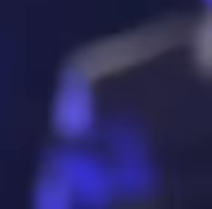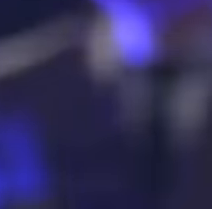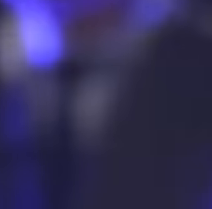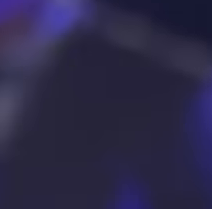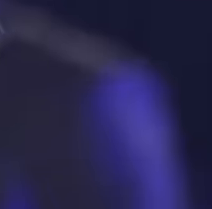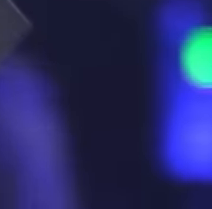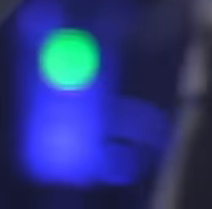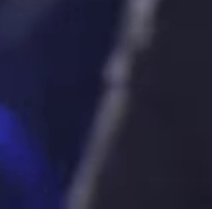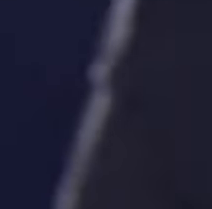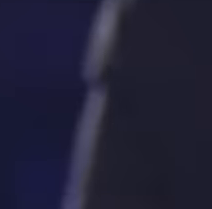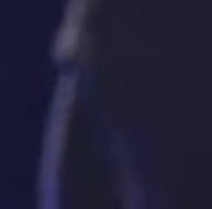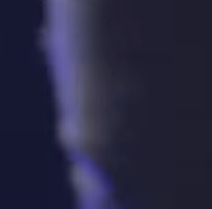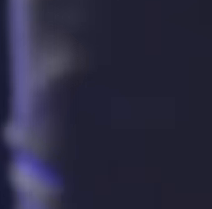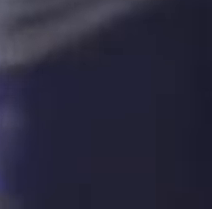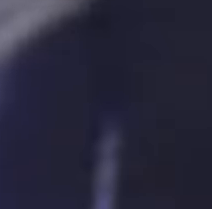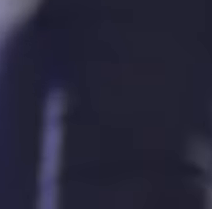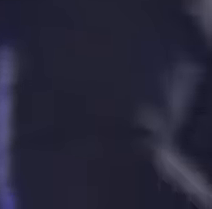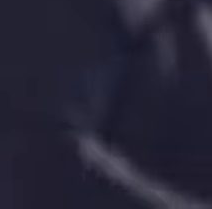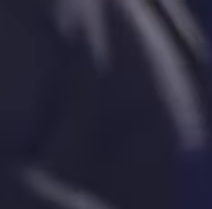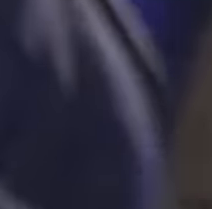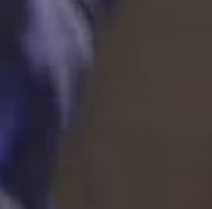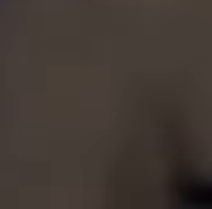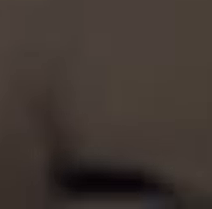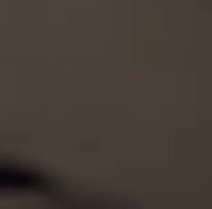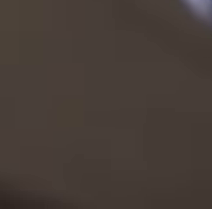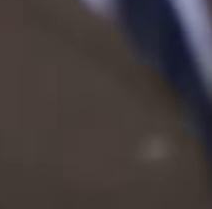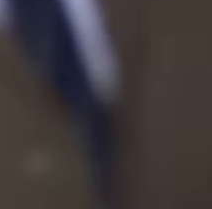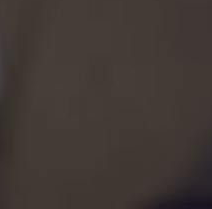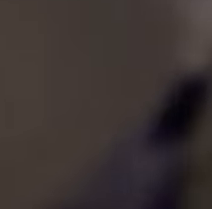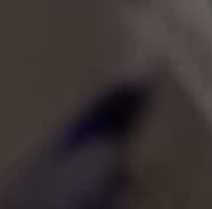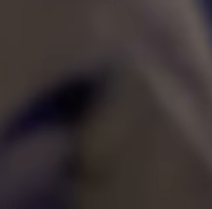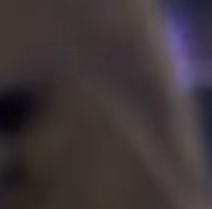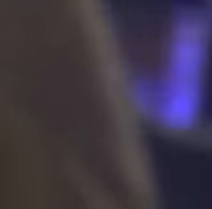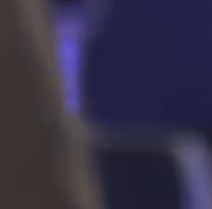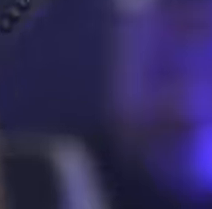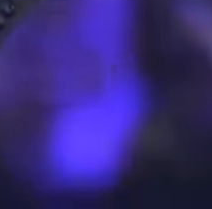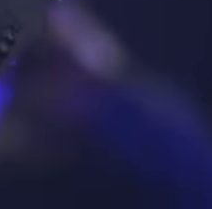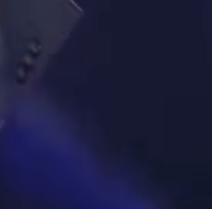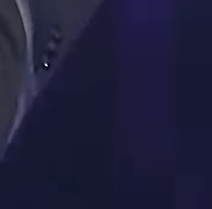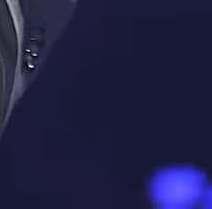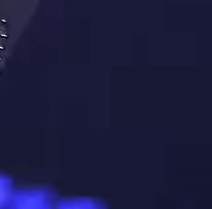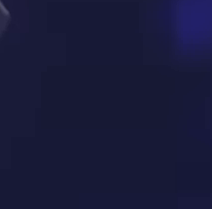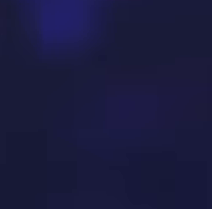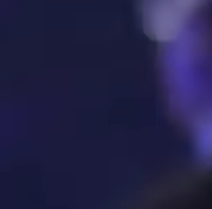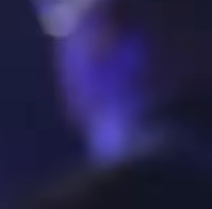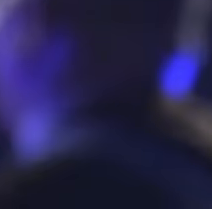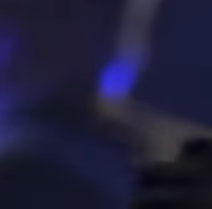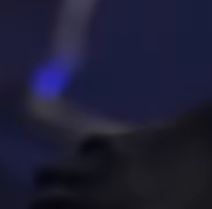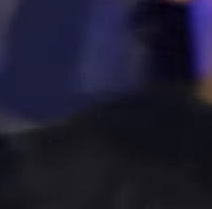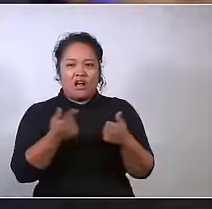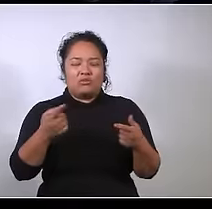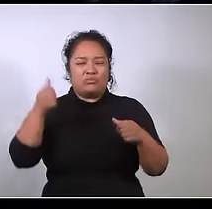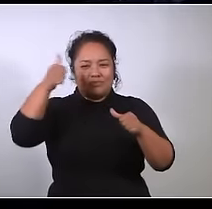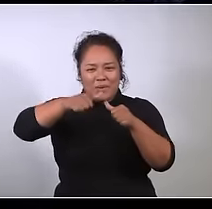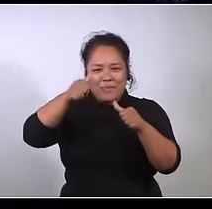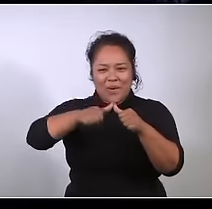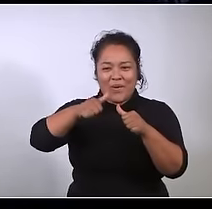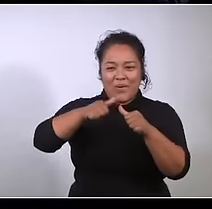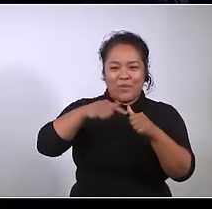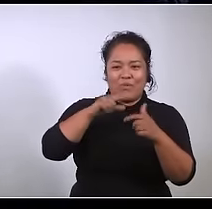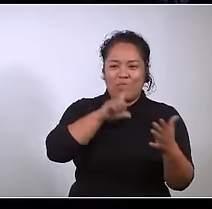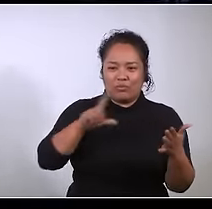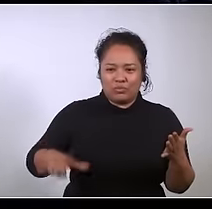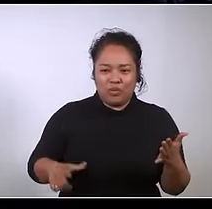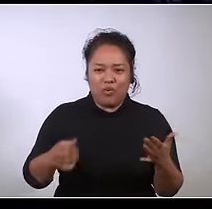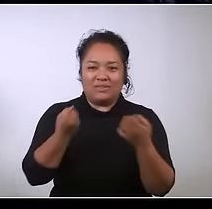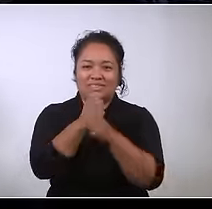Come on, I challenge somebody tonight to have a flashback. Come on, I want somebody tonight to remember when the Lord saved